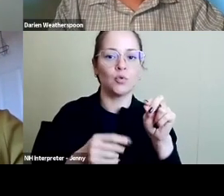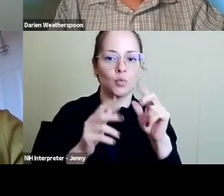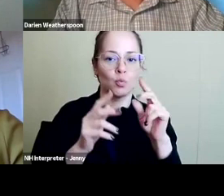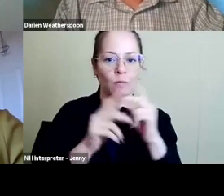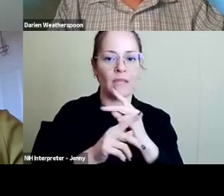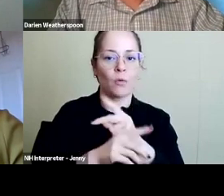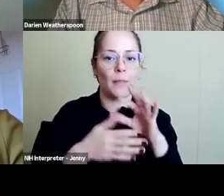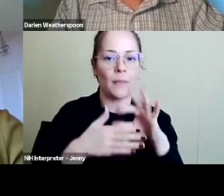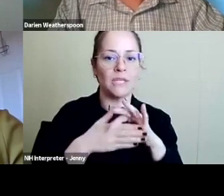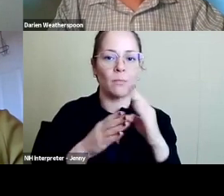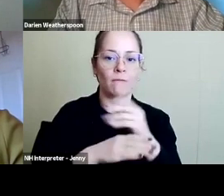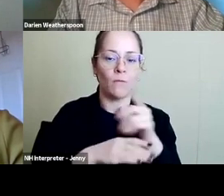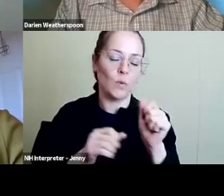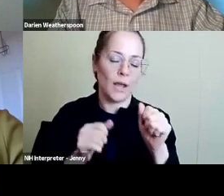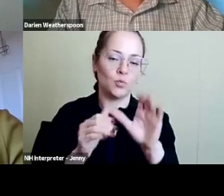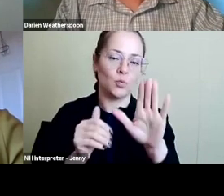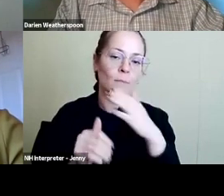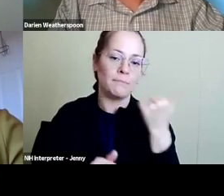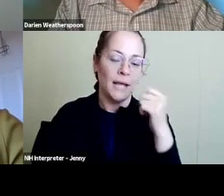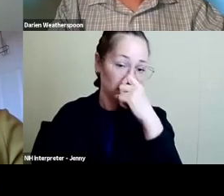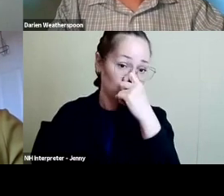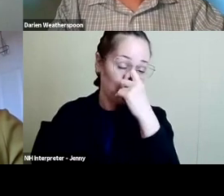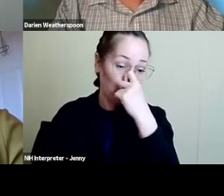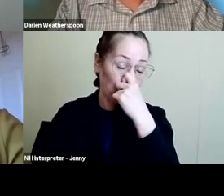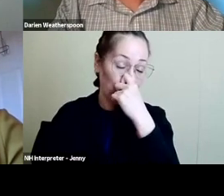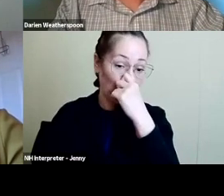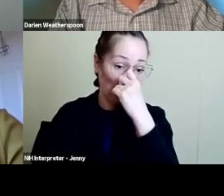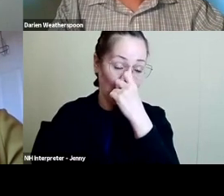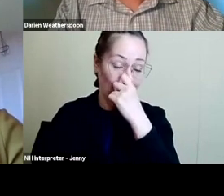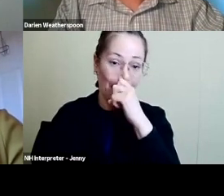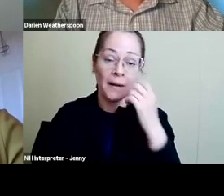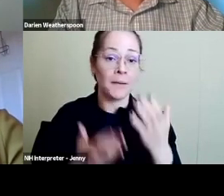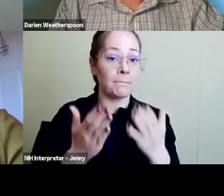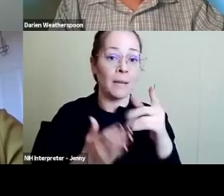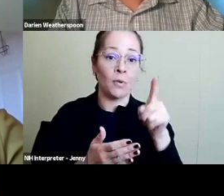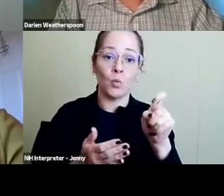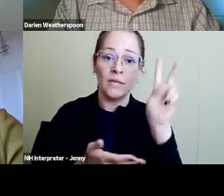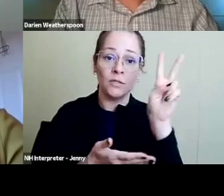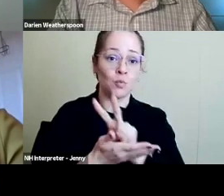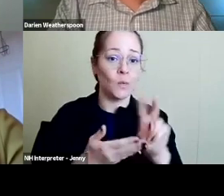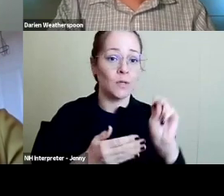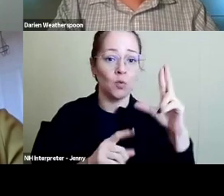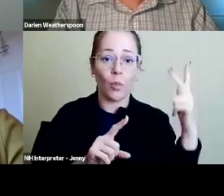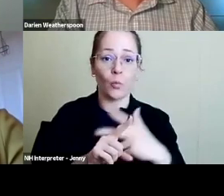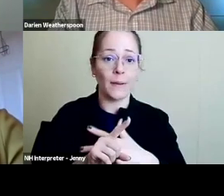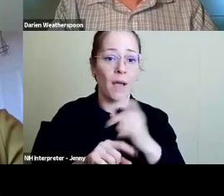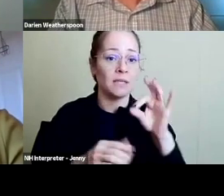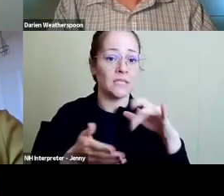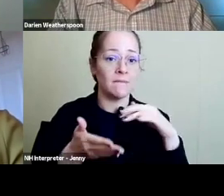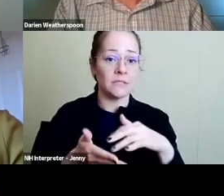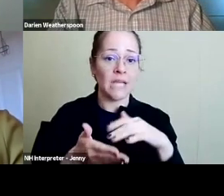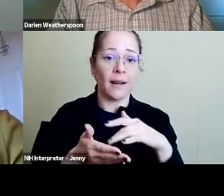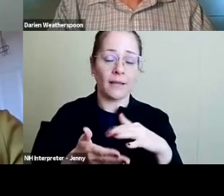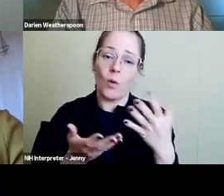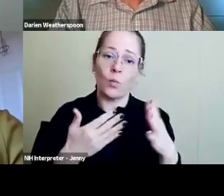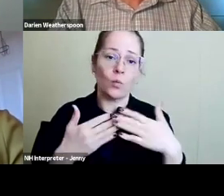you can perform your best. And that may be where for you, it's like 2 weeks, or for others, it's maybe 3 months of concerted studying, 40 hours a week, what have